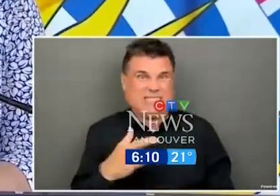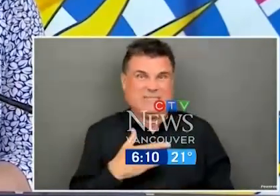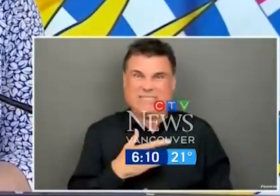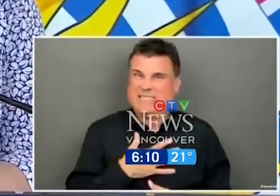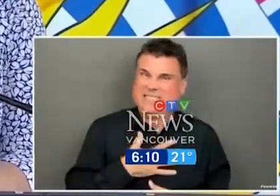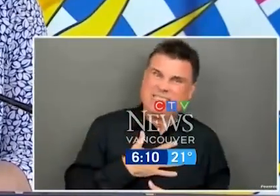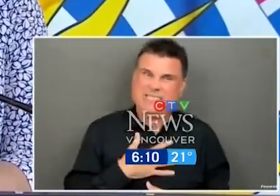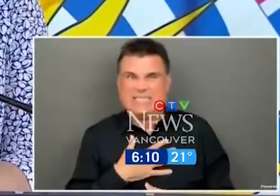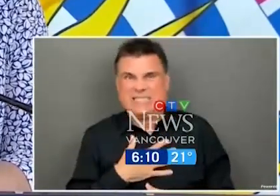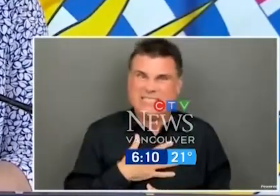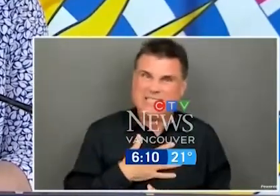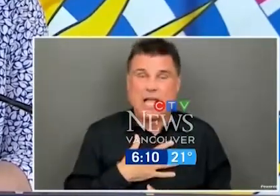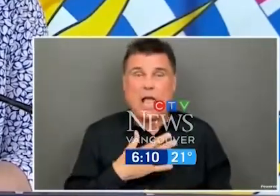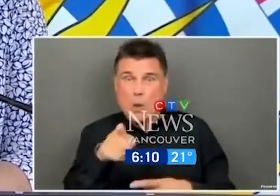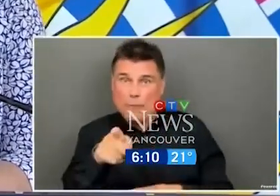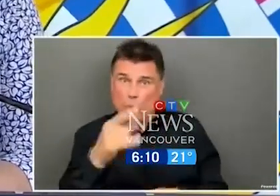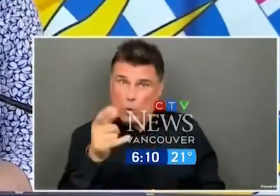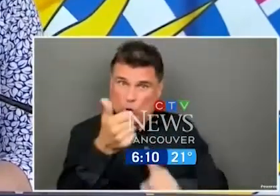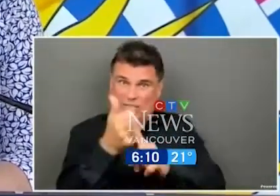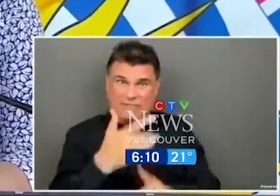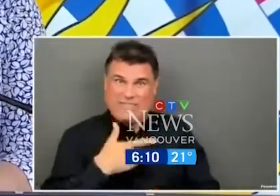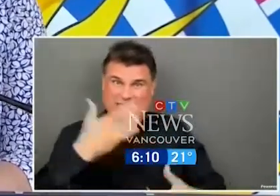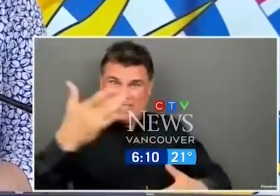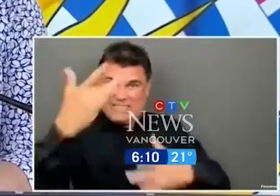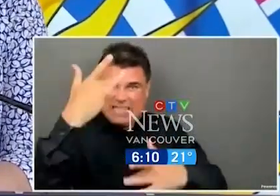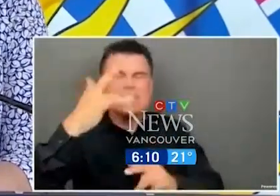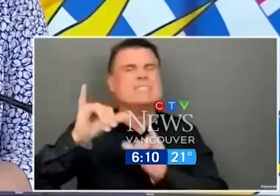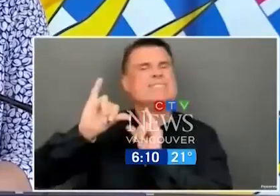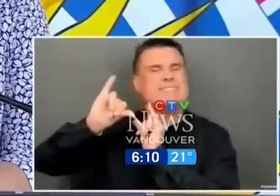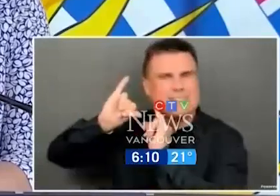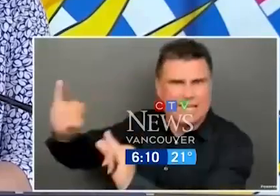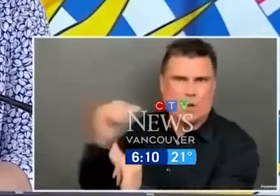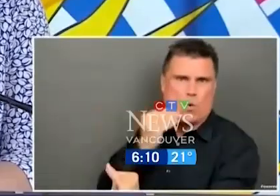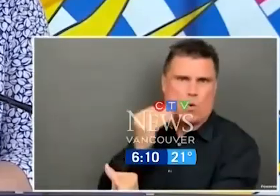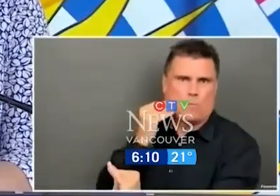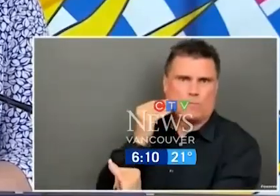wearing masks. As well, they will be